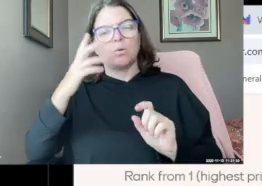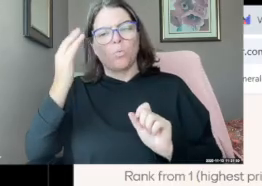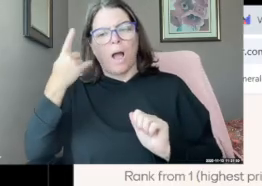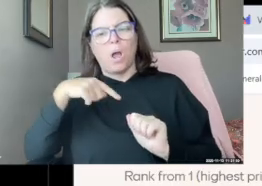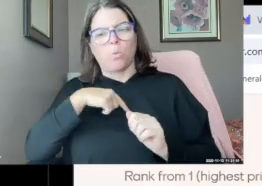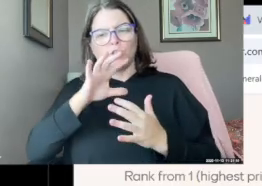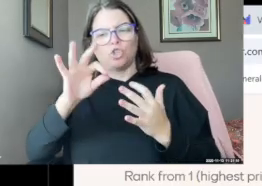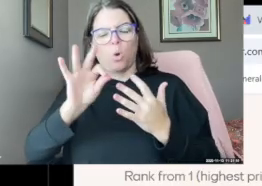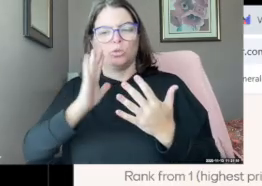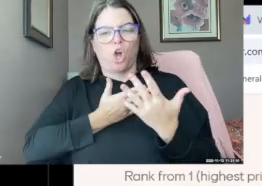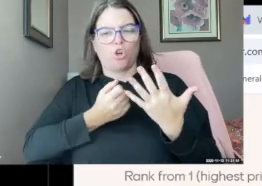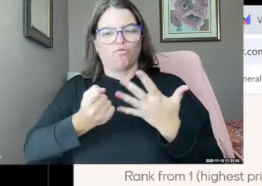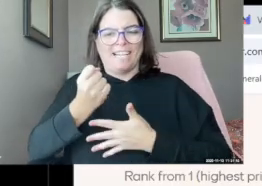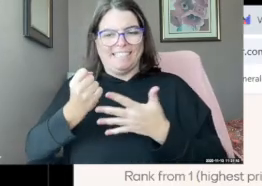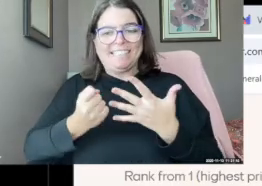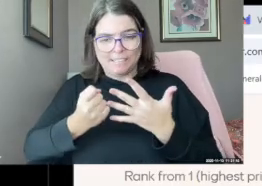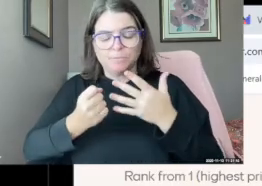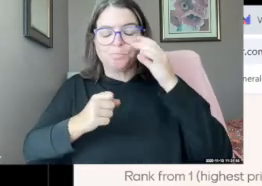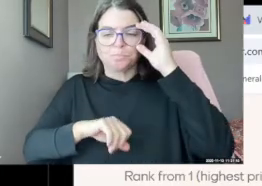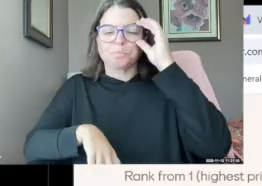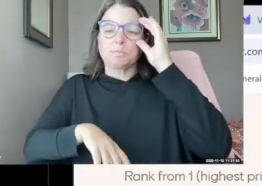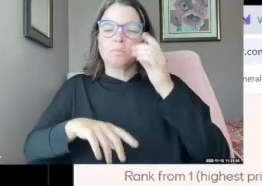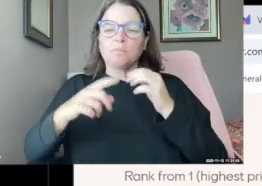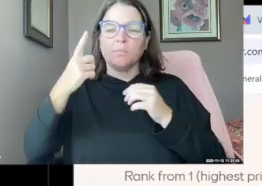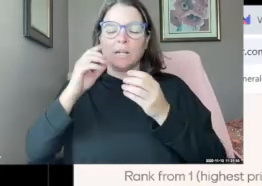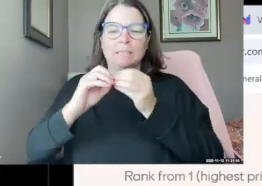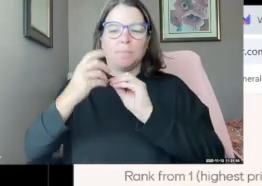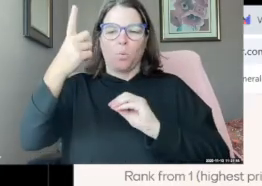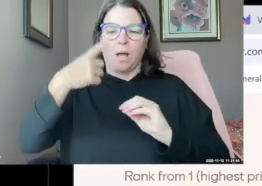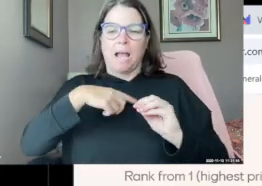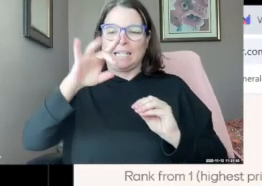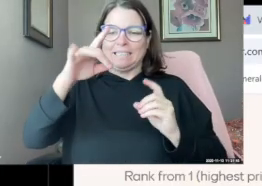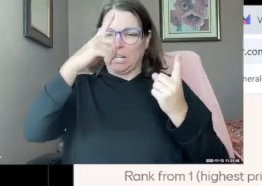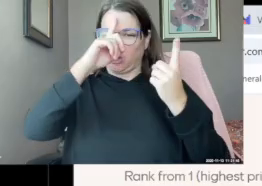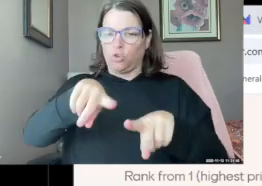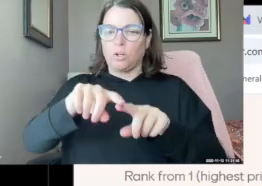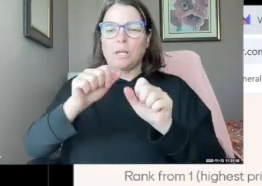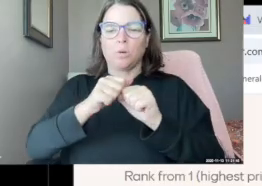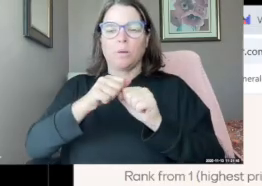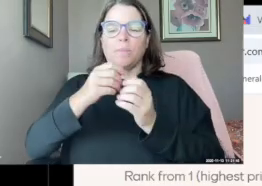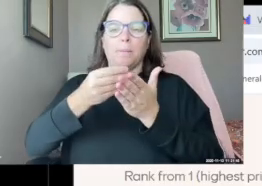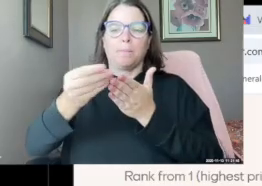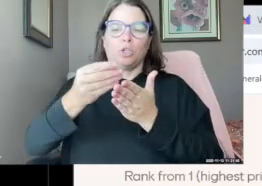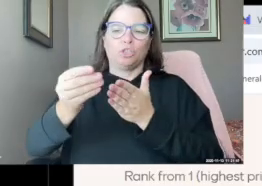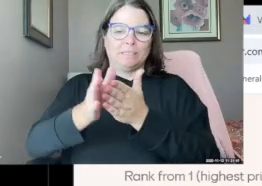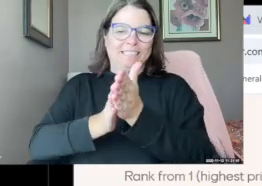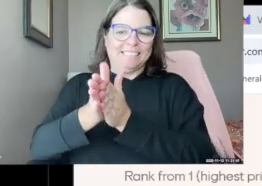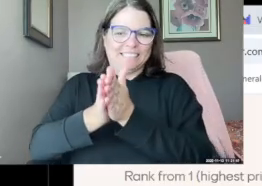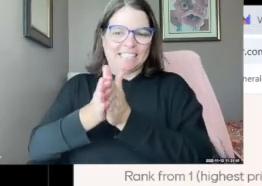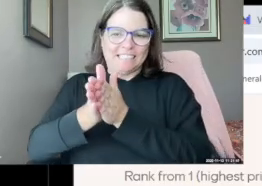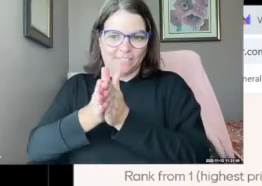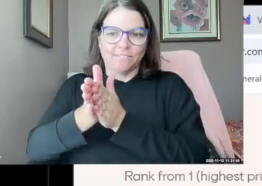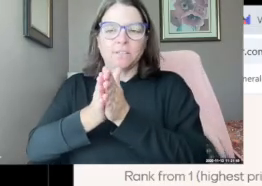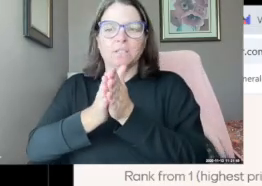on the original prompt that was why we chose our rankings. So